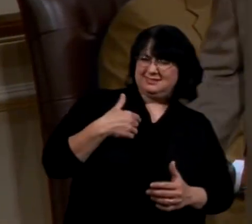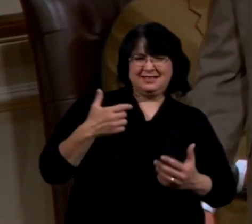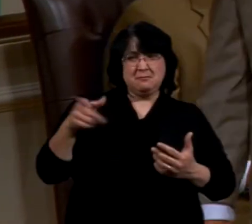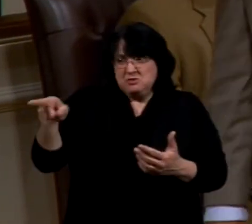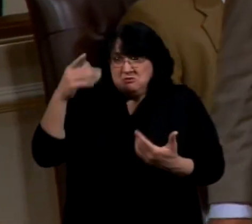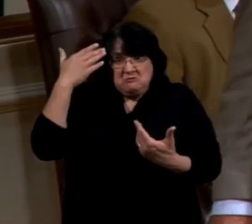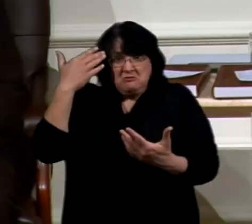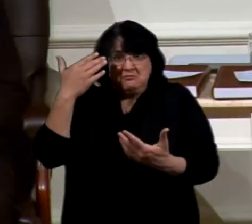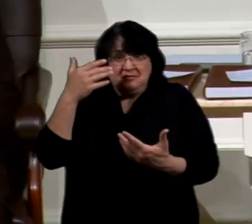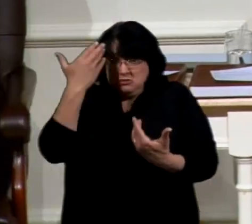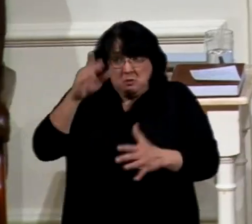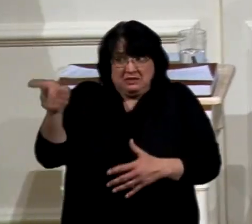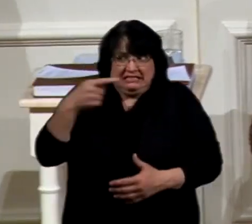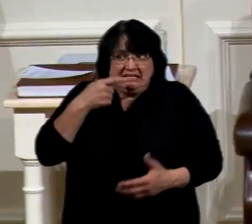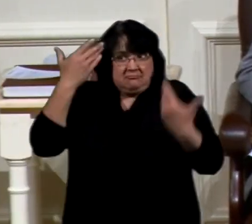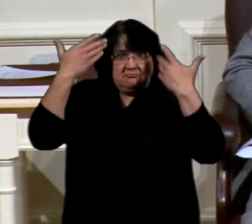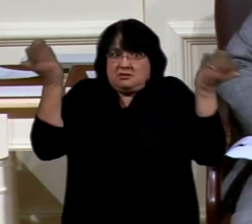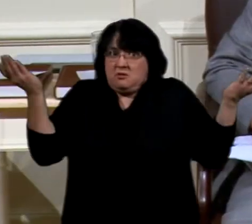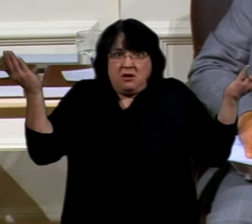praying.